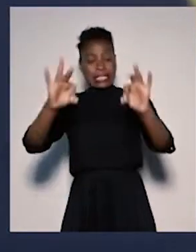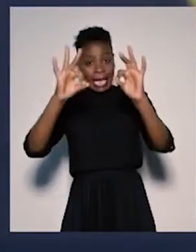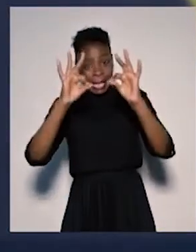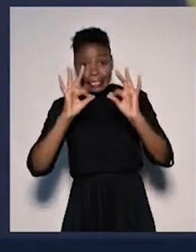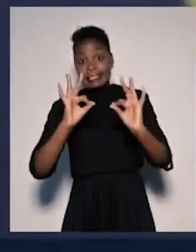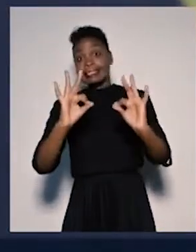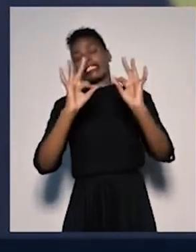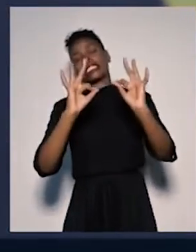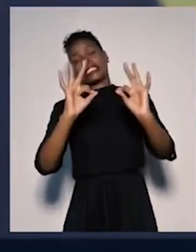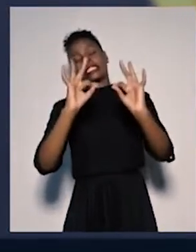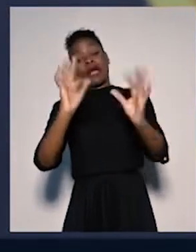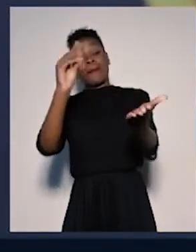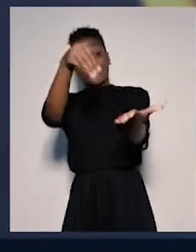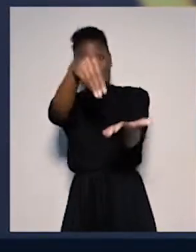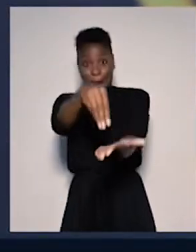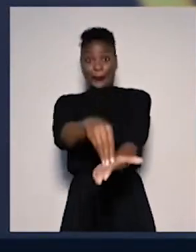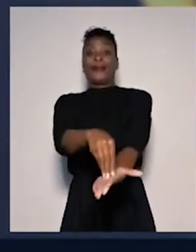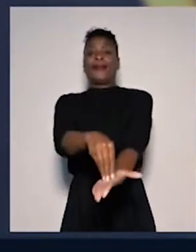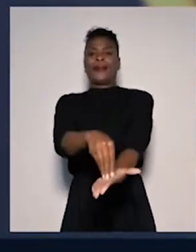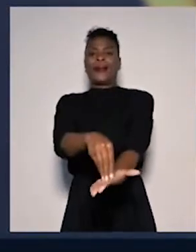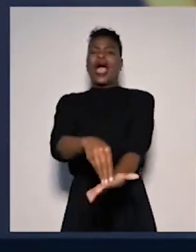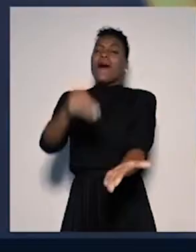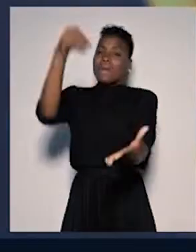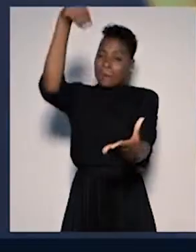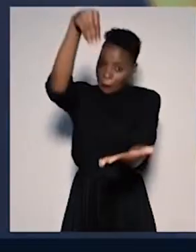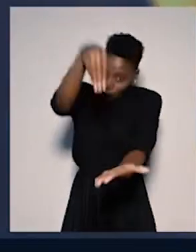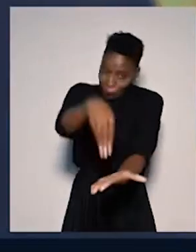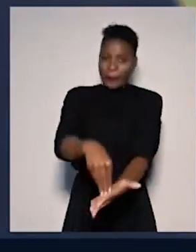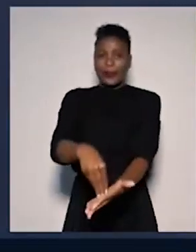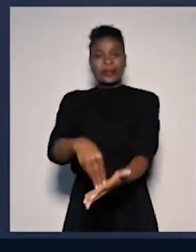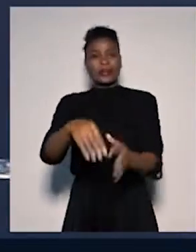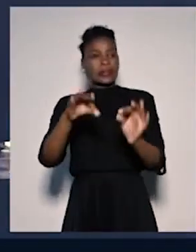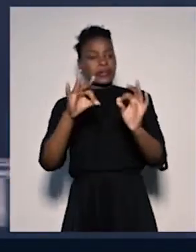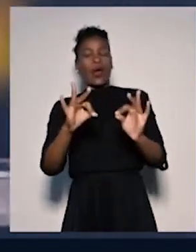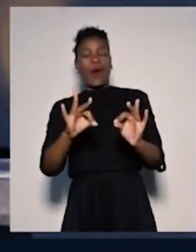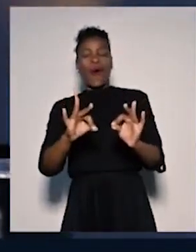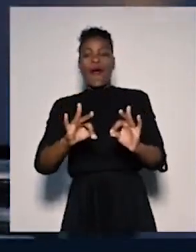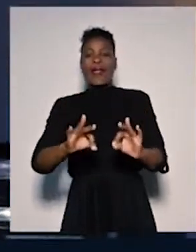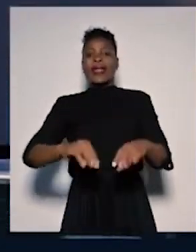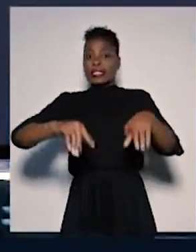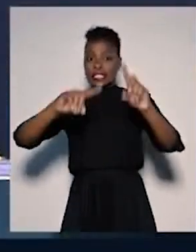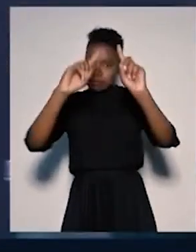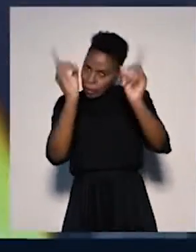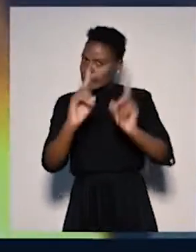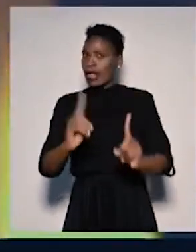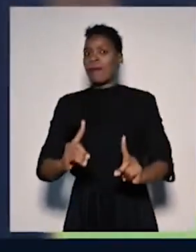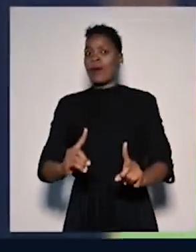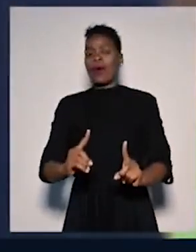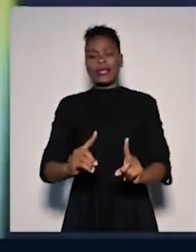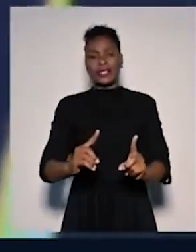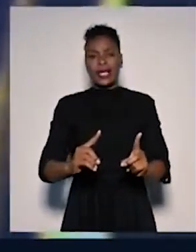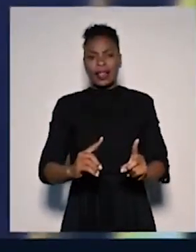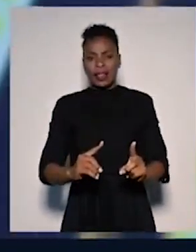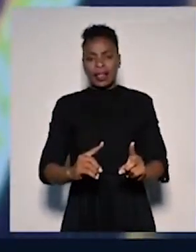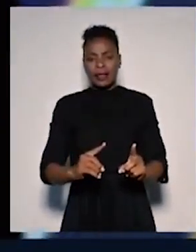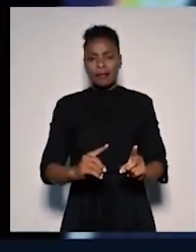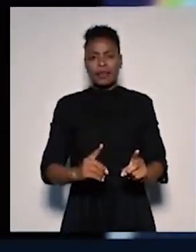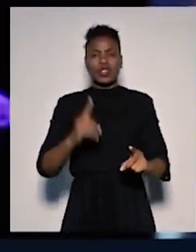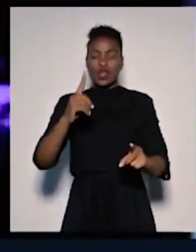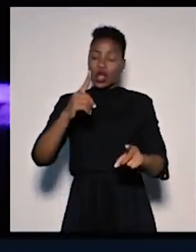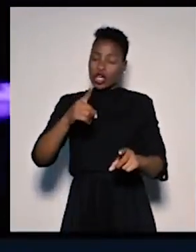positioned, fitting exactly in the original plan. You're in the right position. You are in the sweet